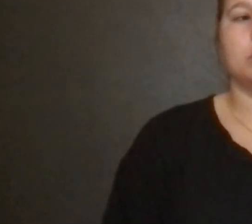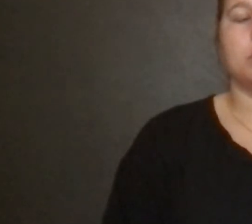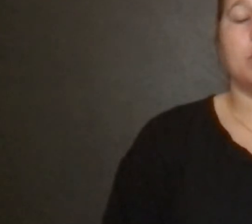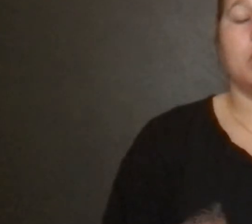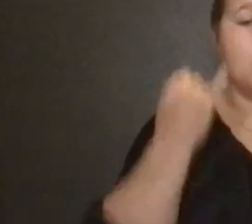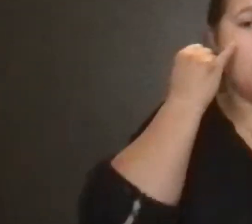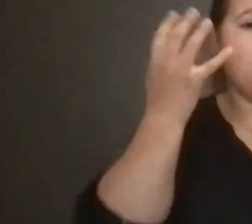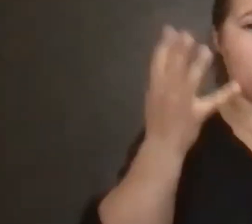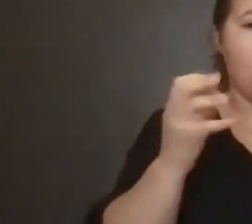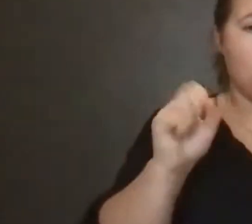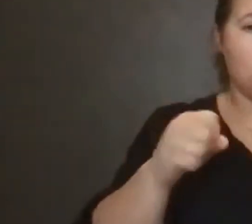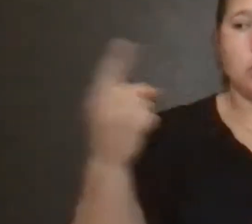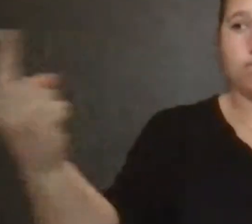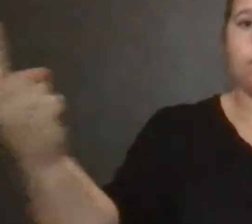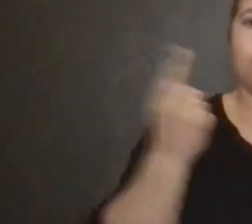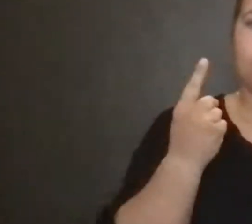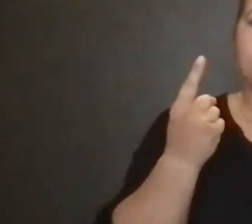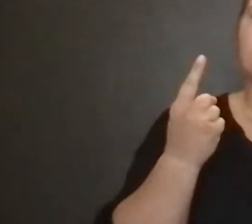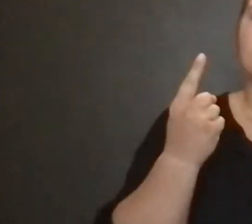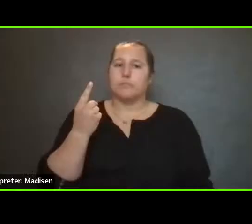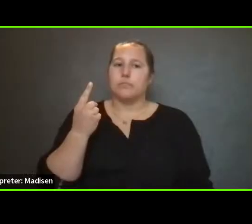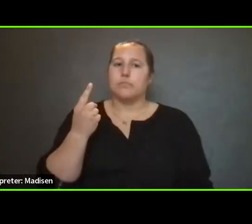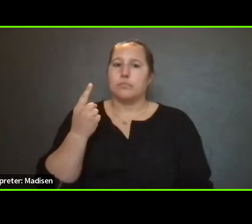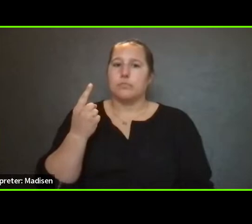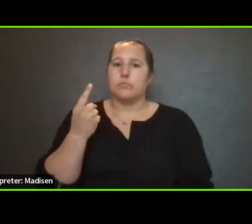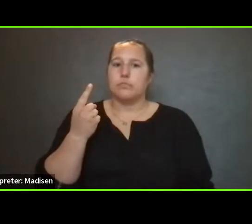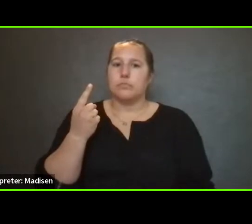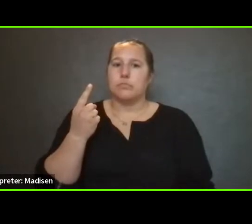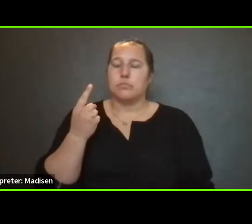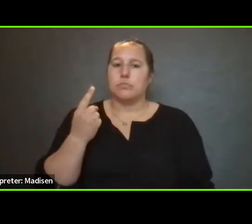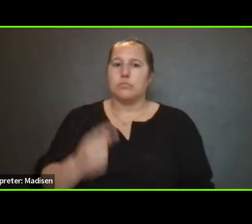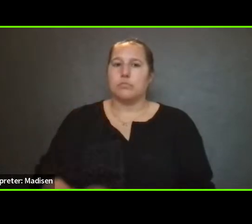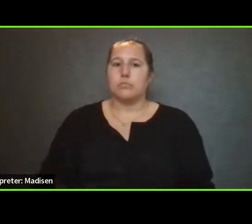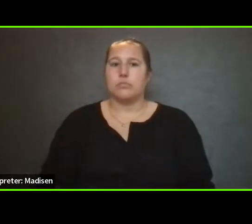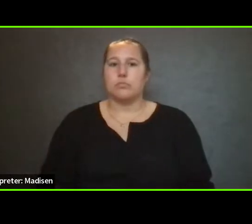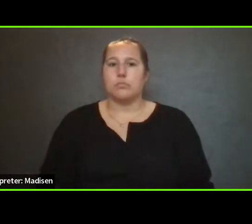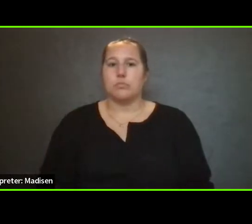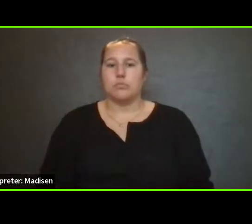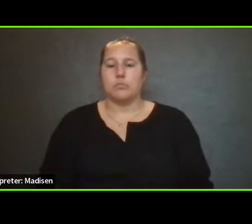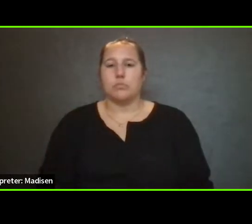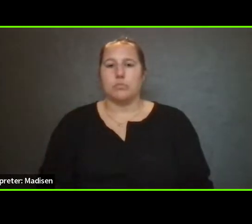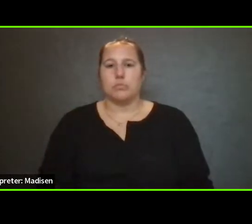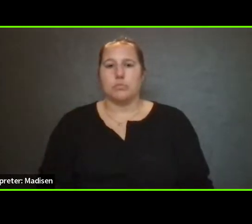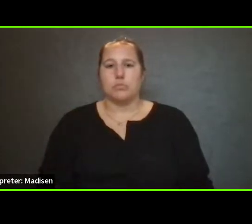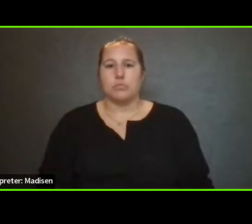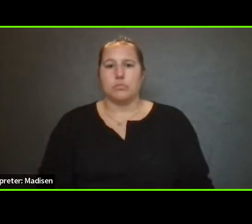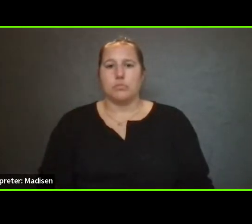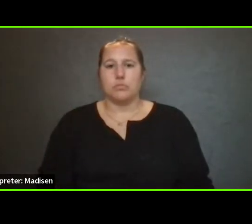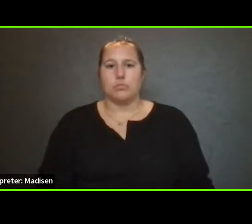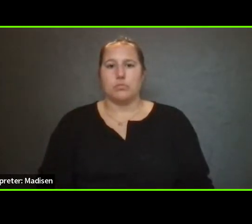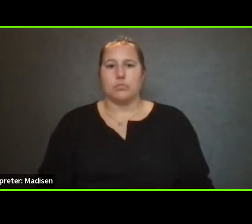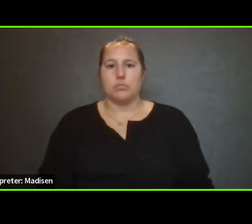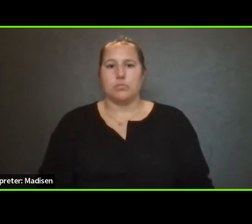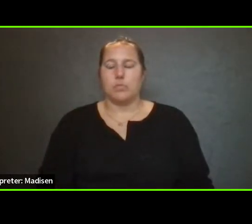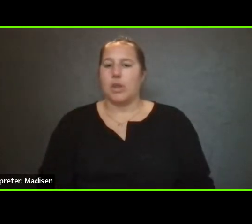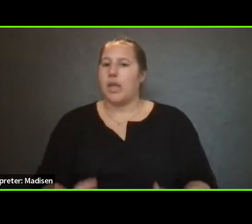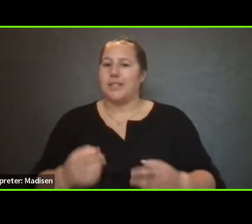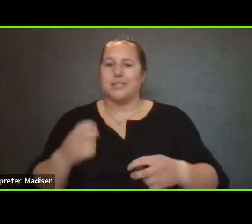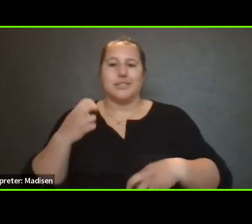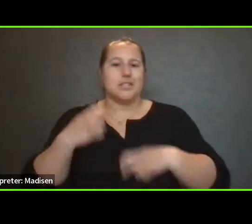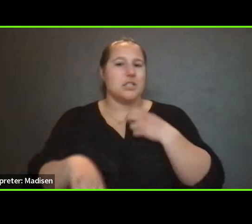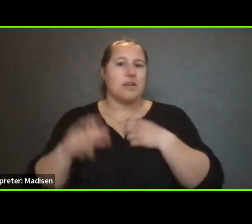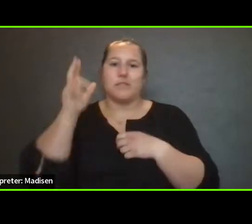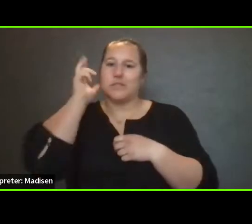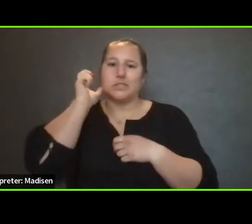Yeah. And I was going to limit the public to 3 minutes, but I think we have time to hear whatever you